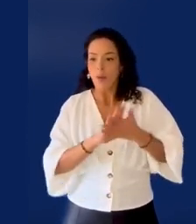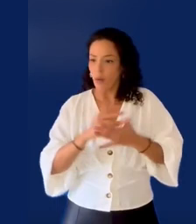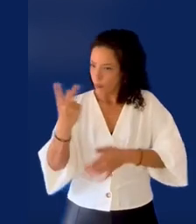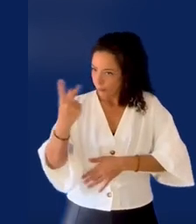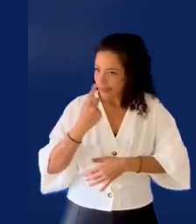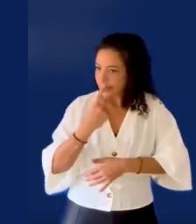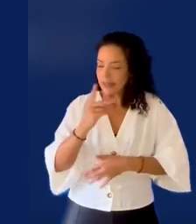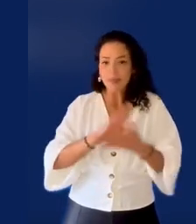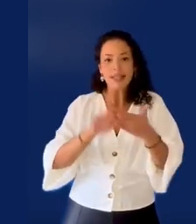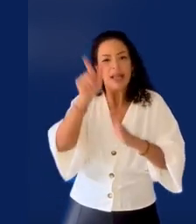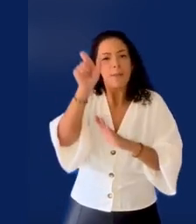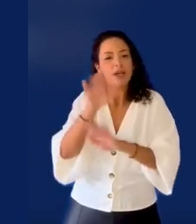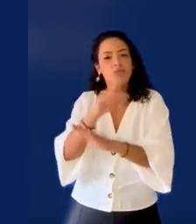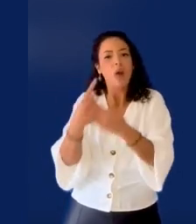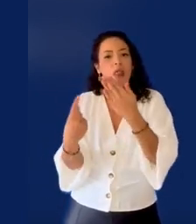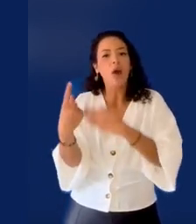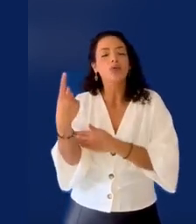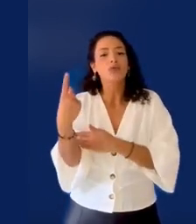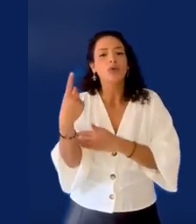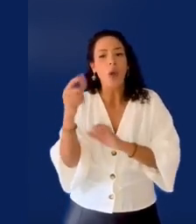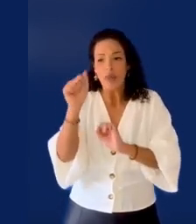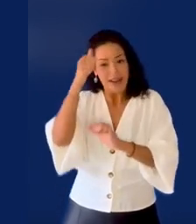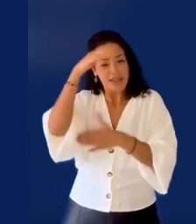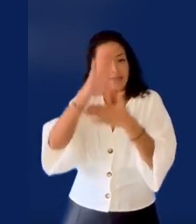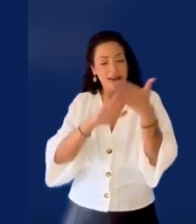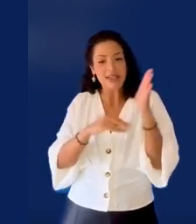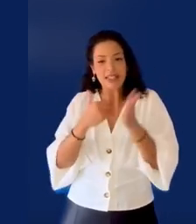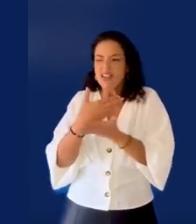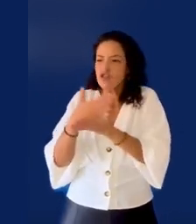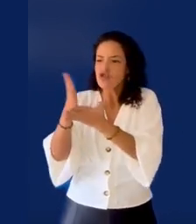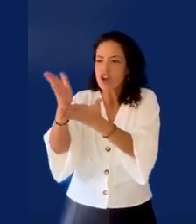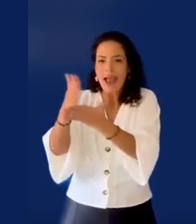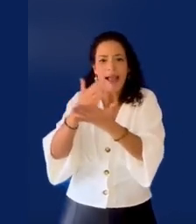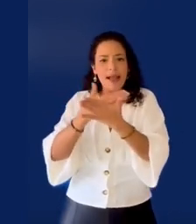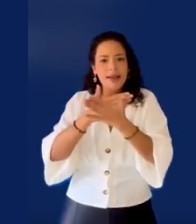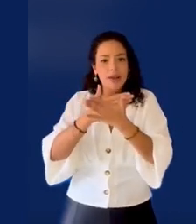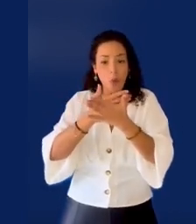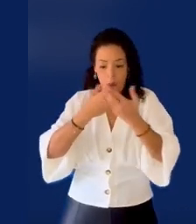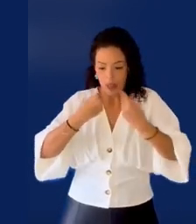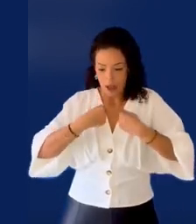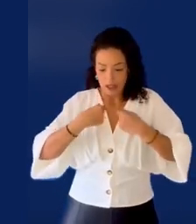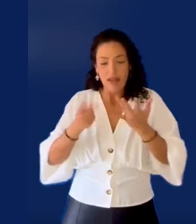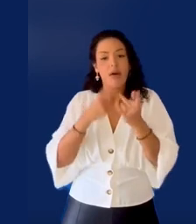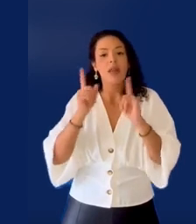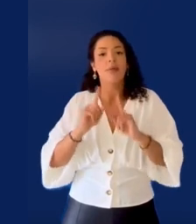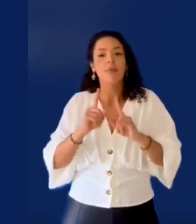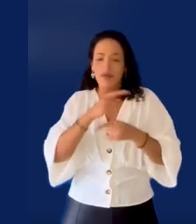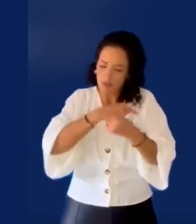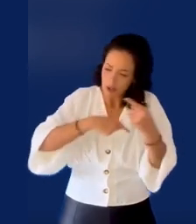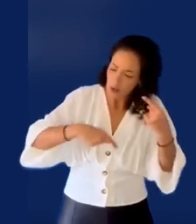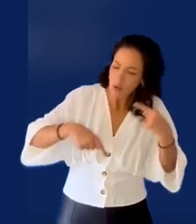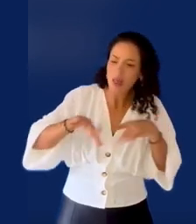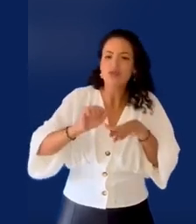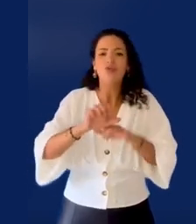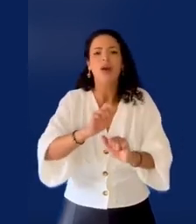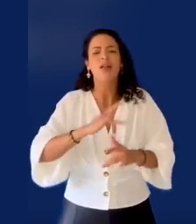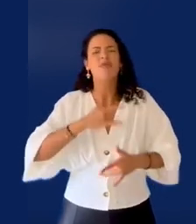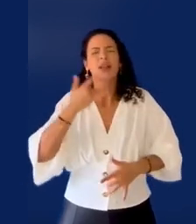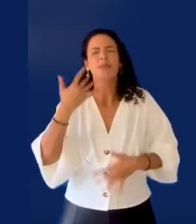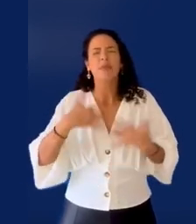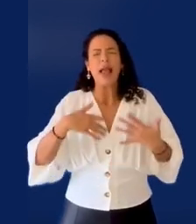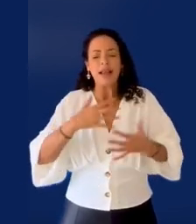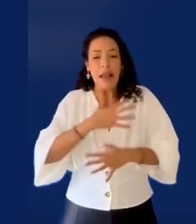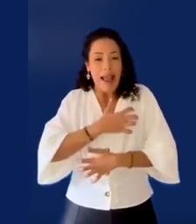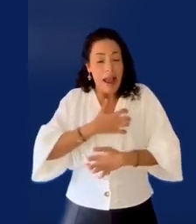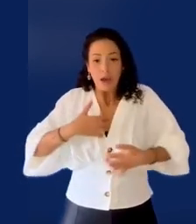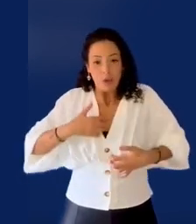alone, but perhaps more importantly, that their experiences are shared by us and by others, that we all struggle, feel pain, experience